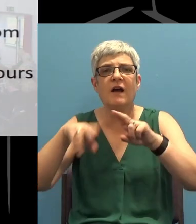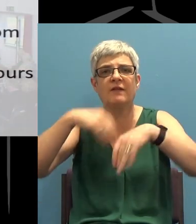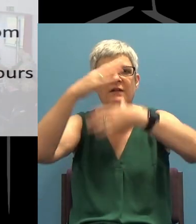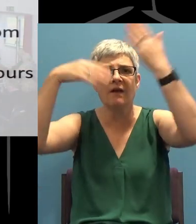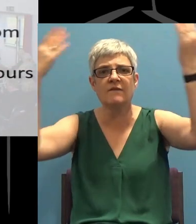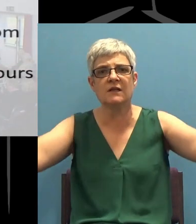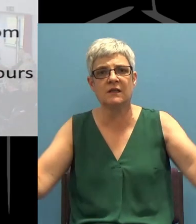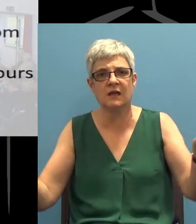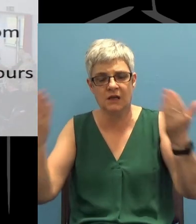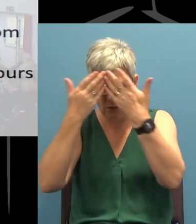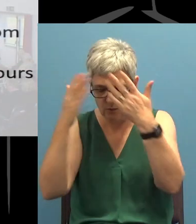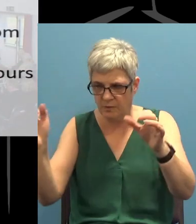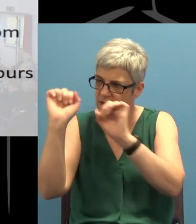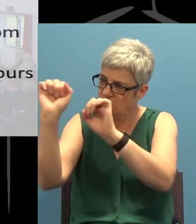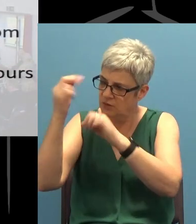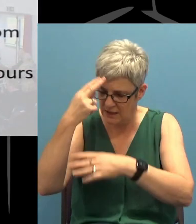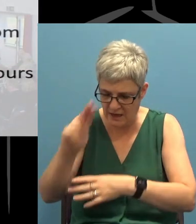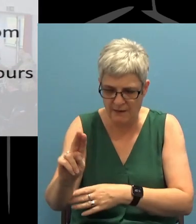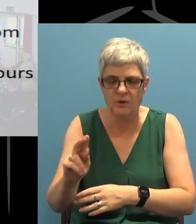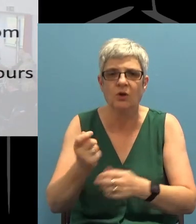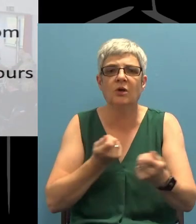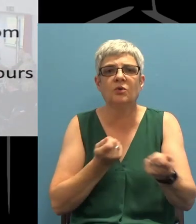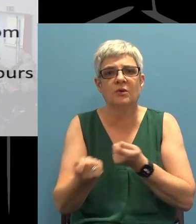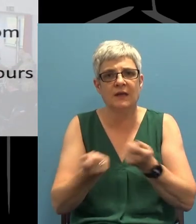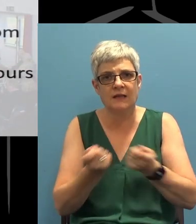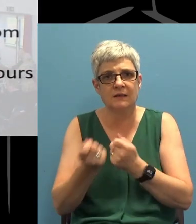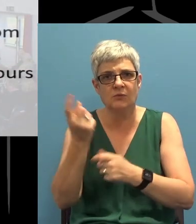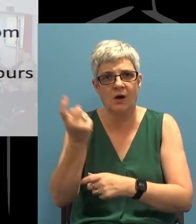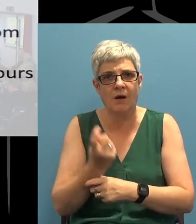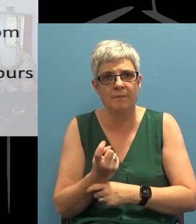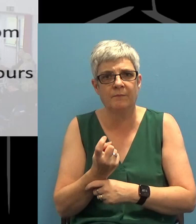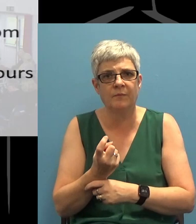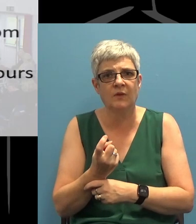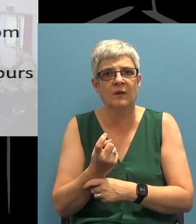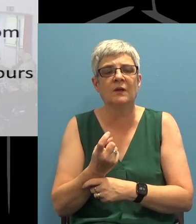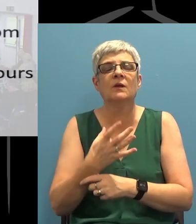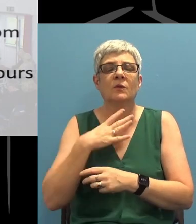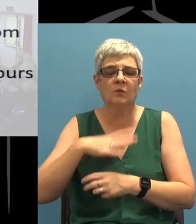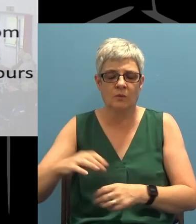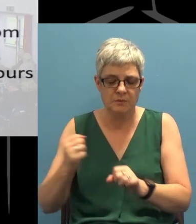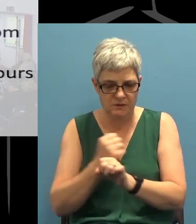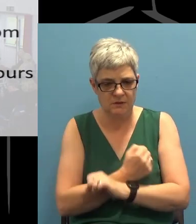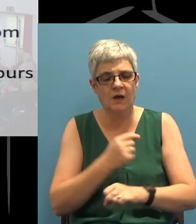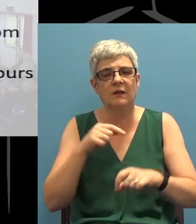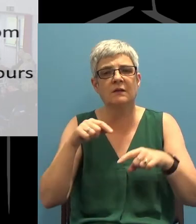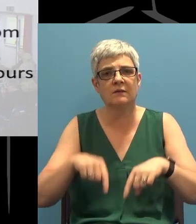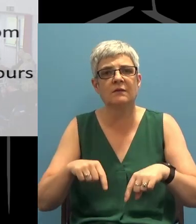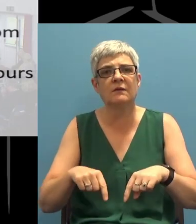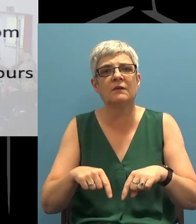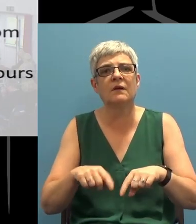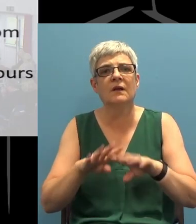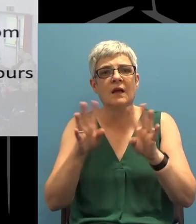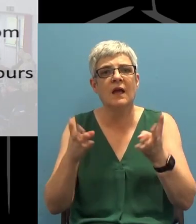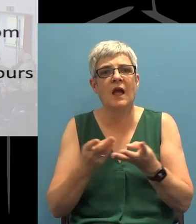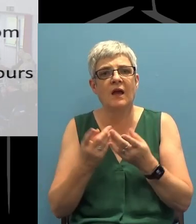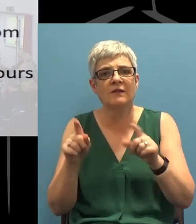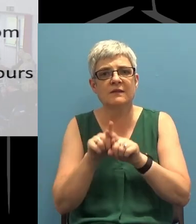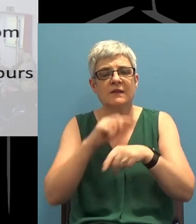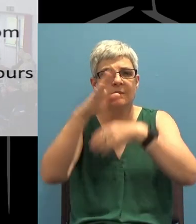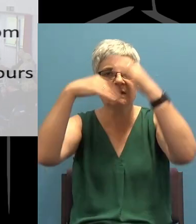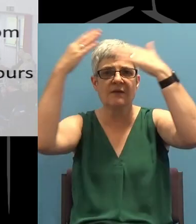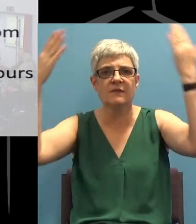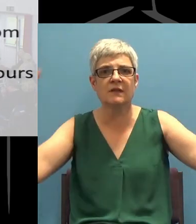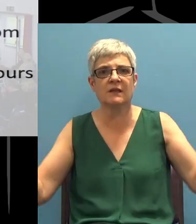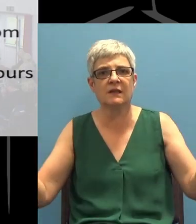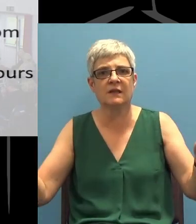heaven, hallowed be your name. Your kingdom come, your will be done on earth as it